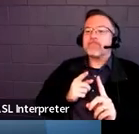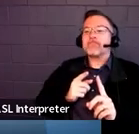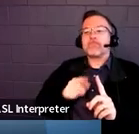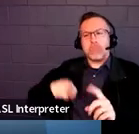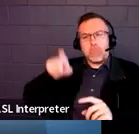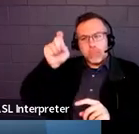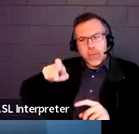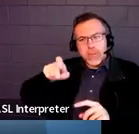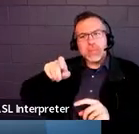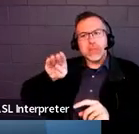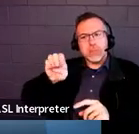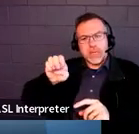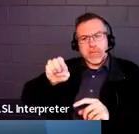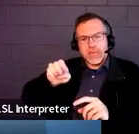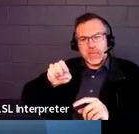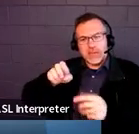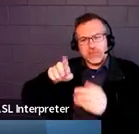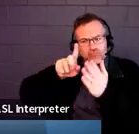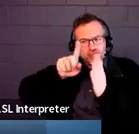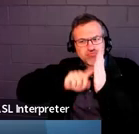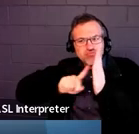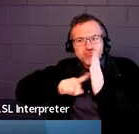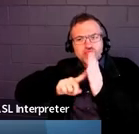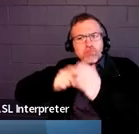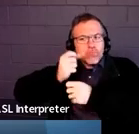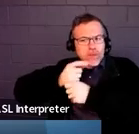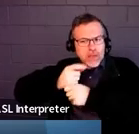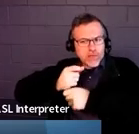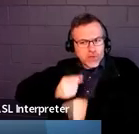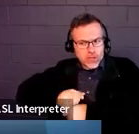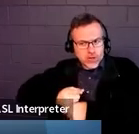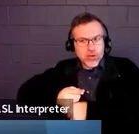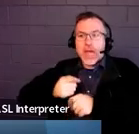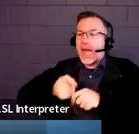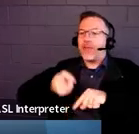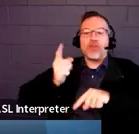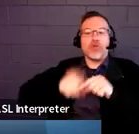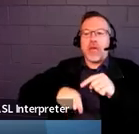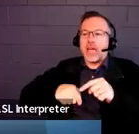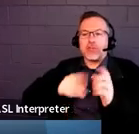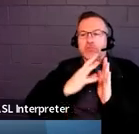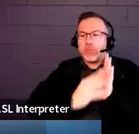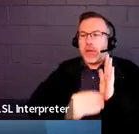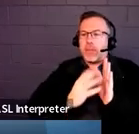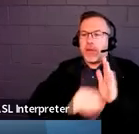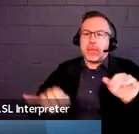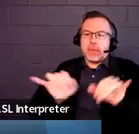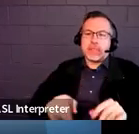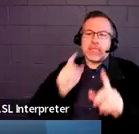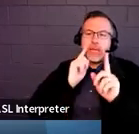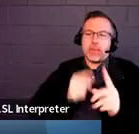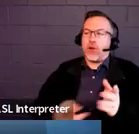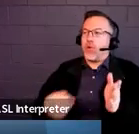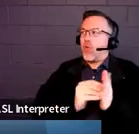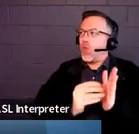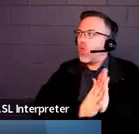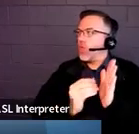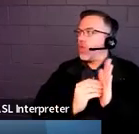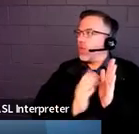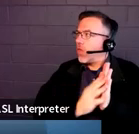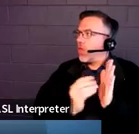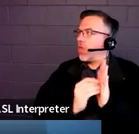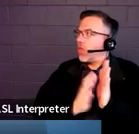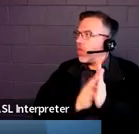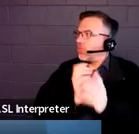updated annually, and that we are not repeating the same goals over and over again. Nor are we having that